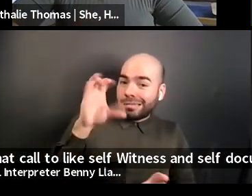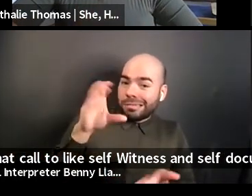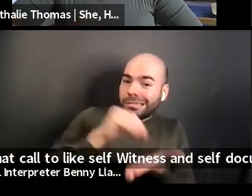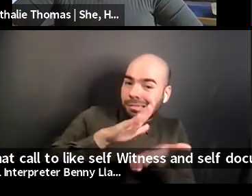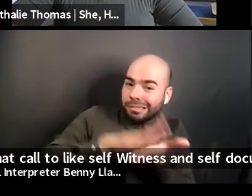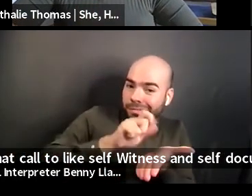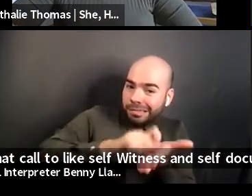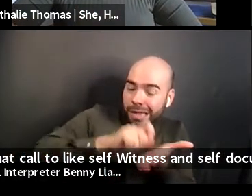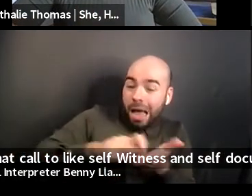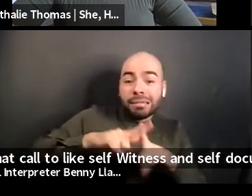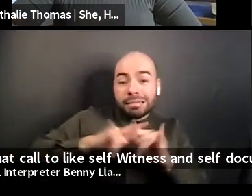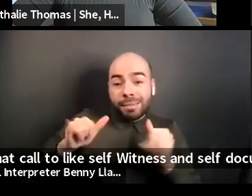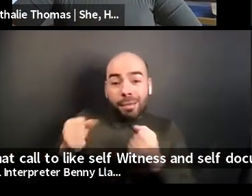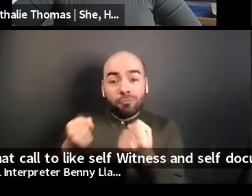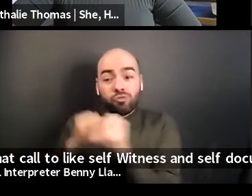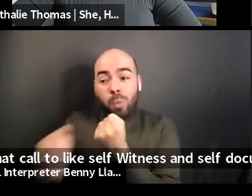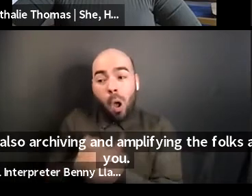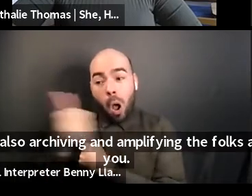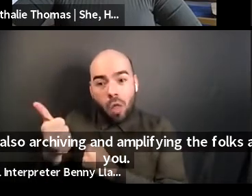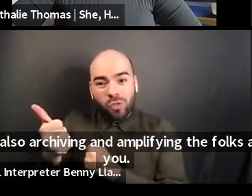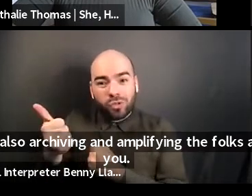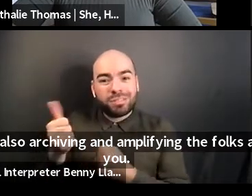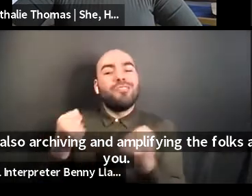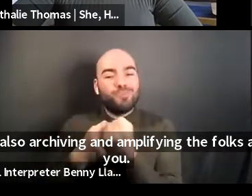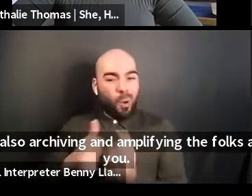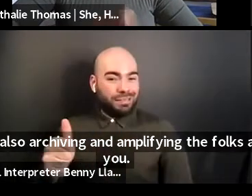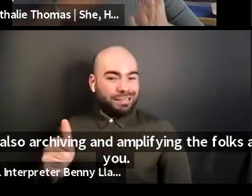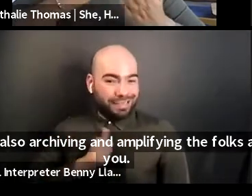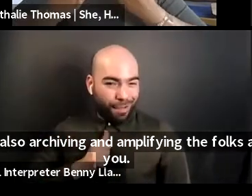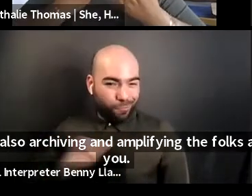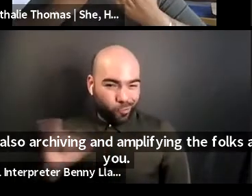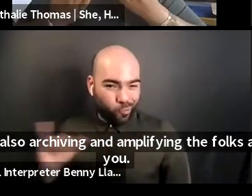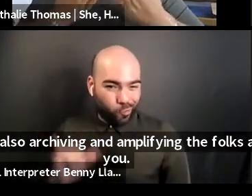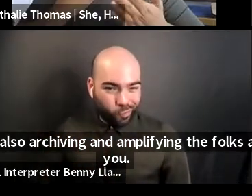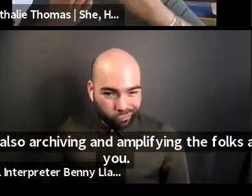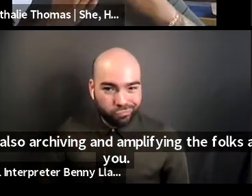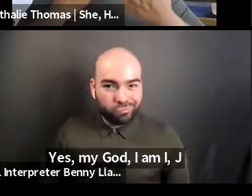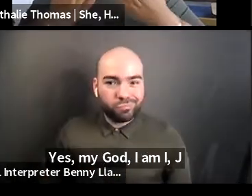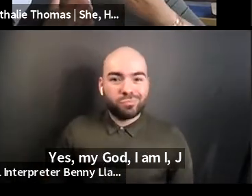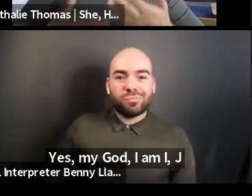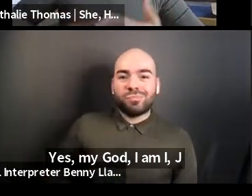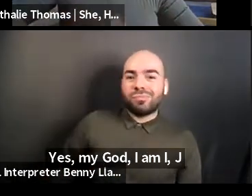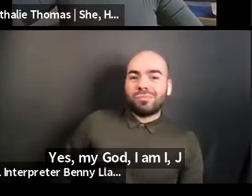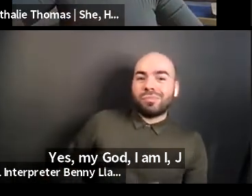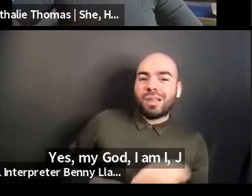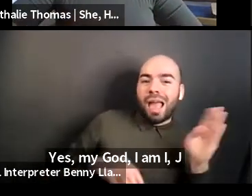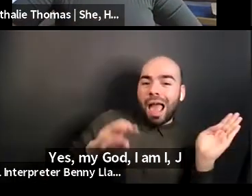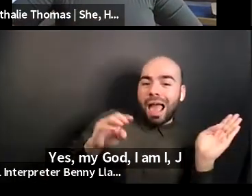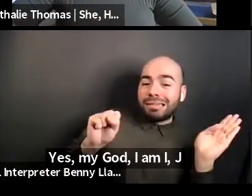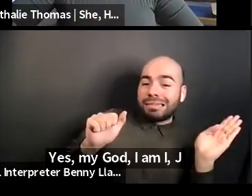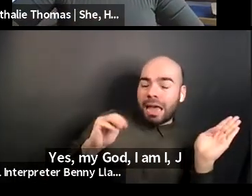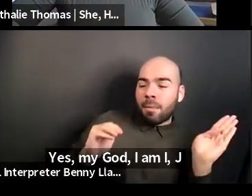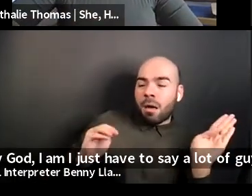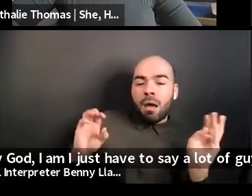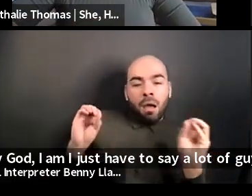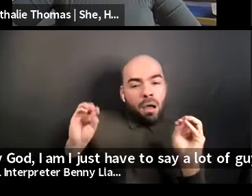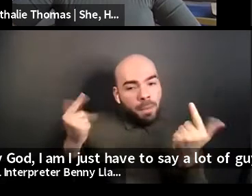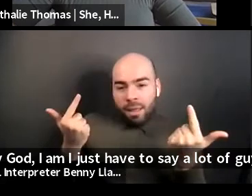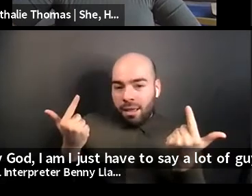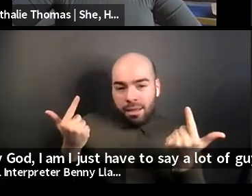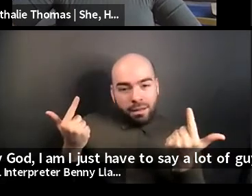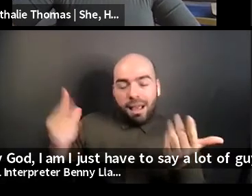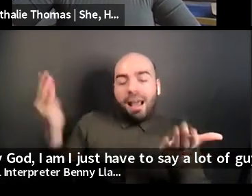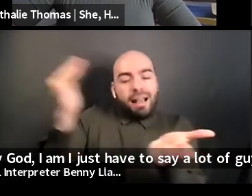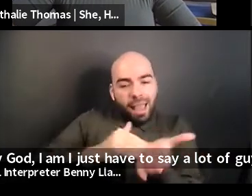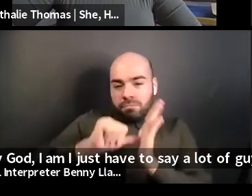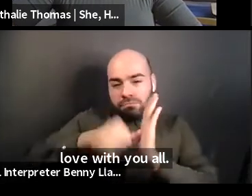you. Yes. Oh my God. I just have to say out loud again, I'm in love with you all.